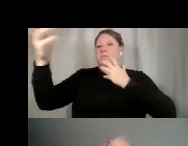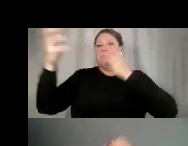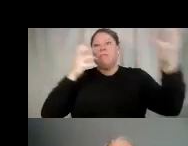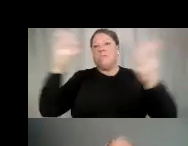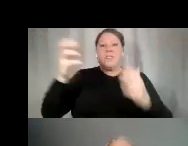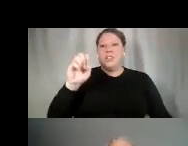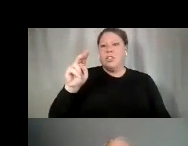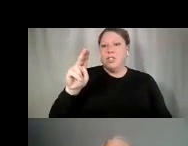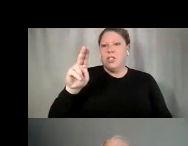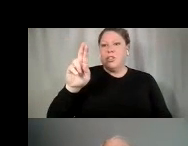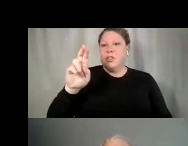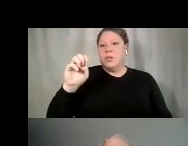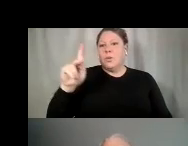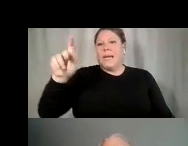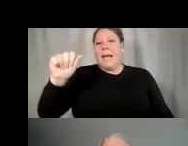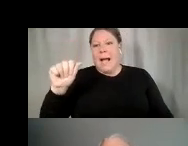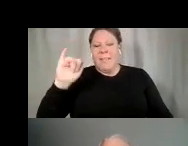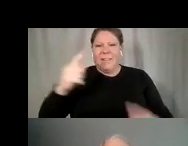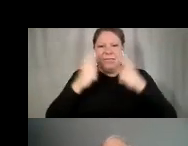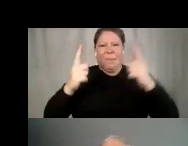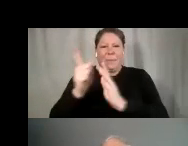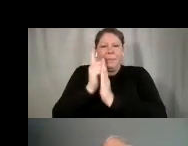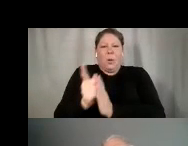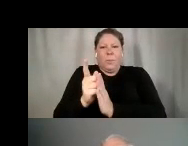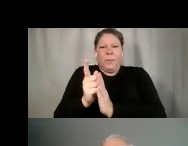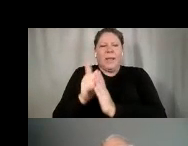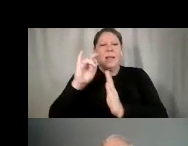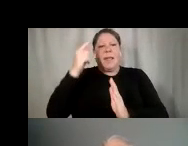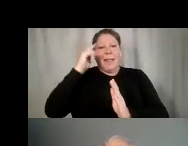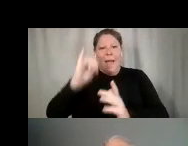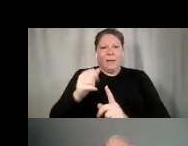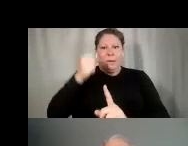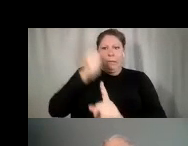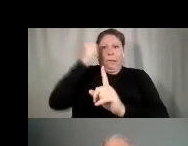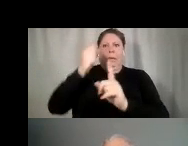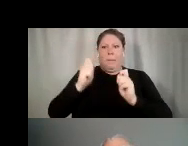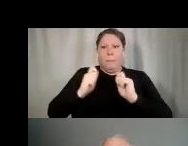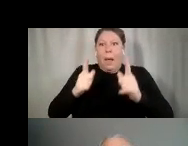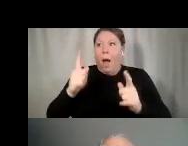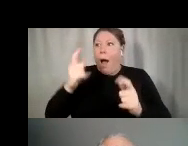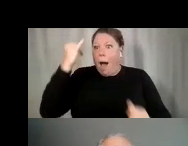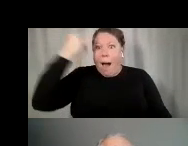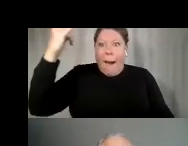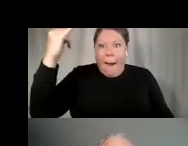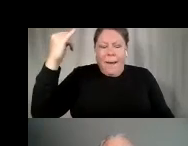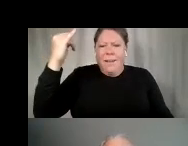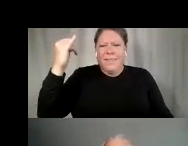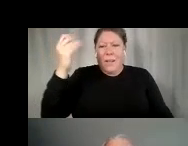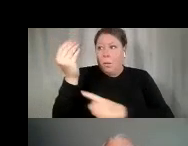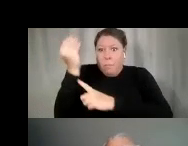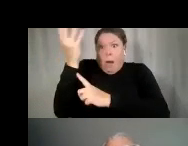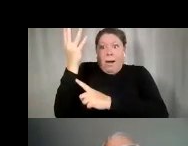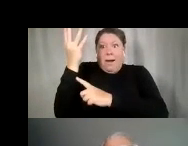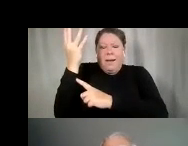where creative thinking is spontaneous. What I'm here to propose is that creative thinking is a process. And if